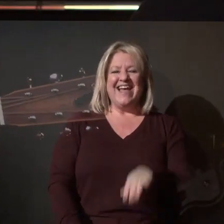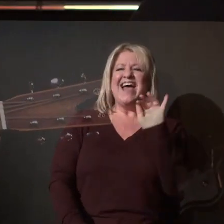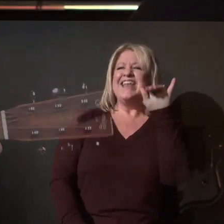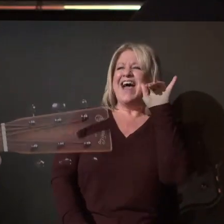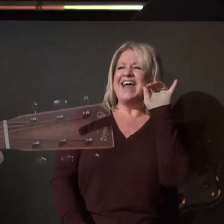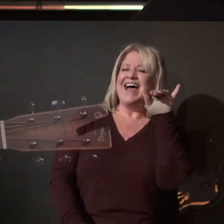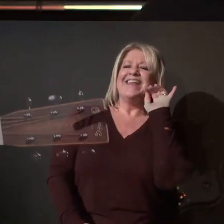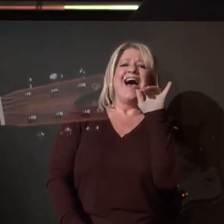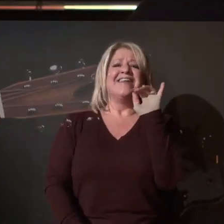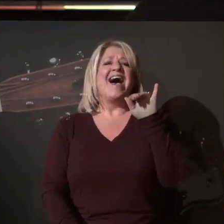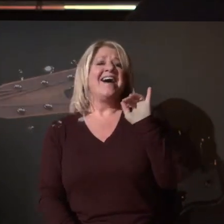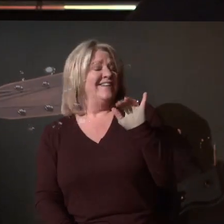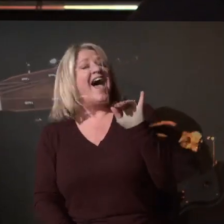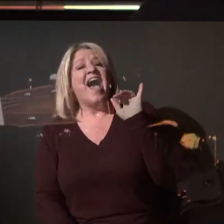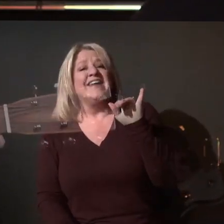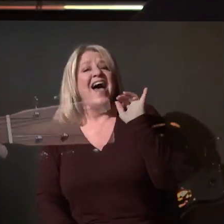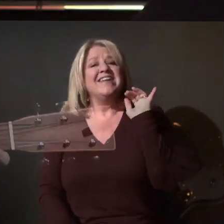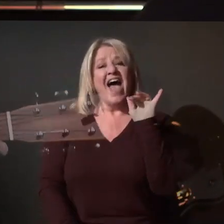Na, na, na, na, na, na.